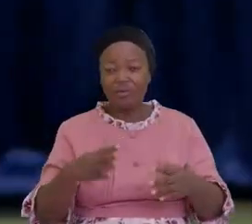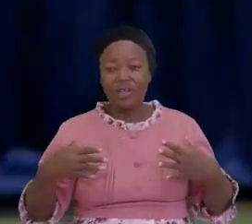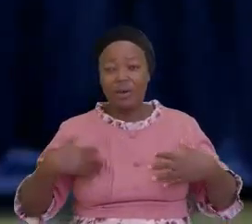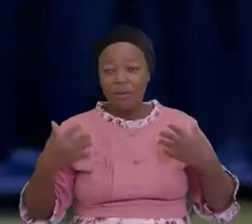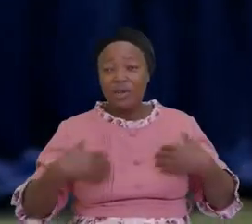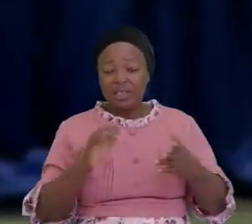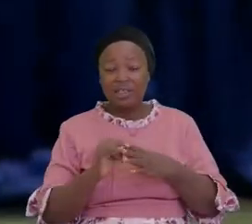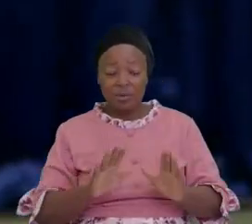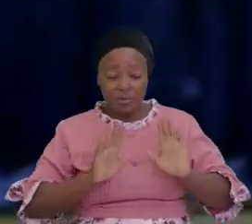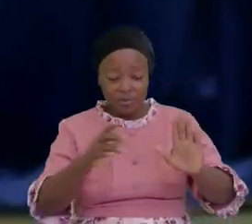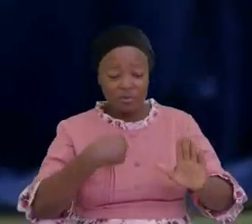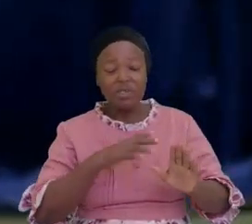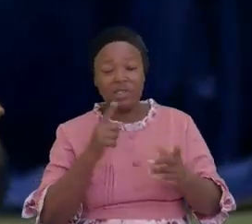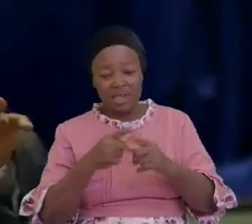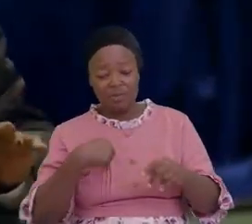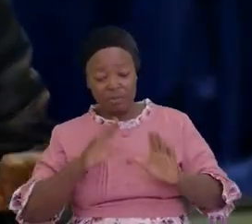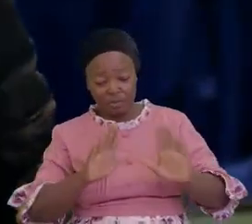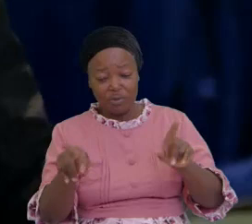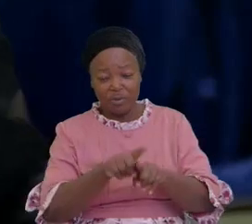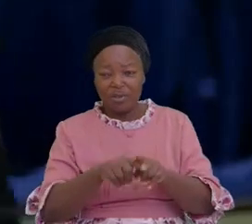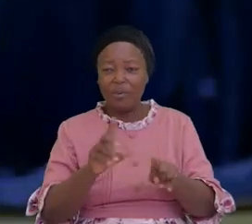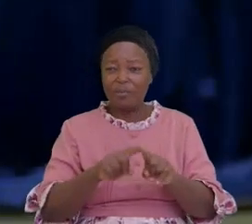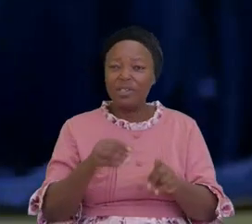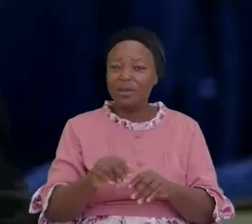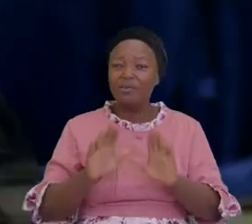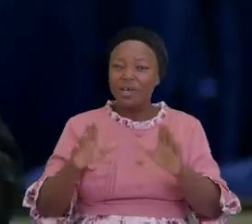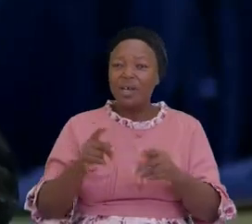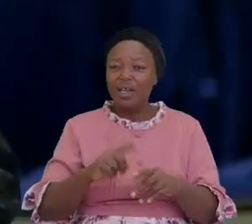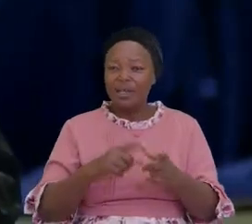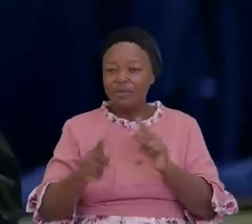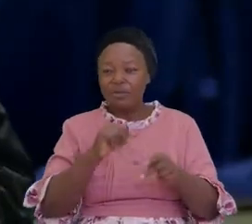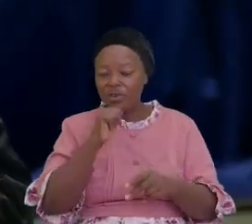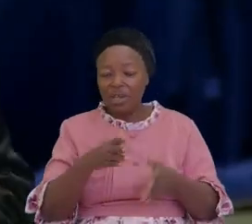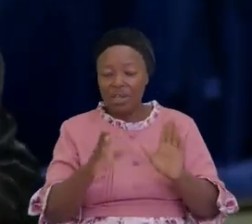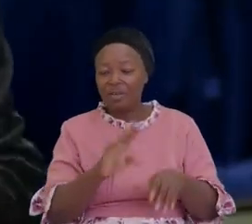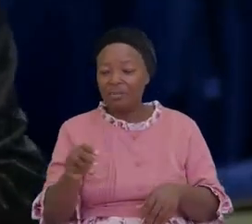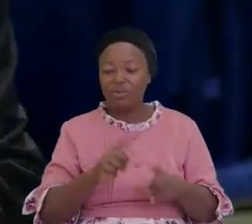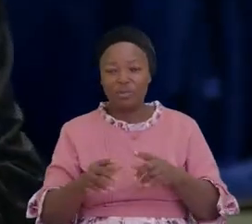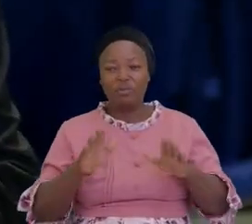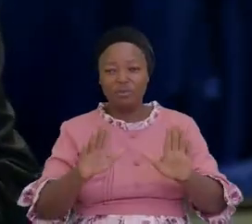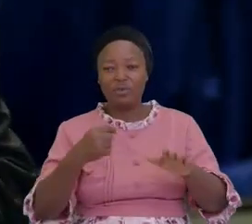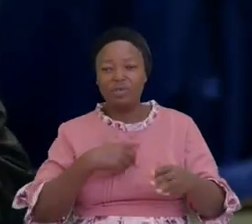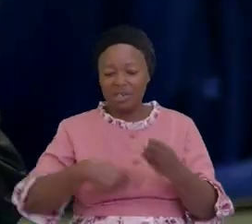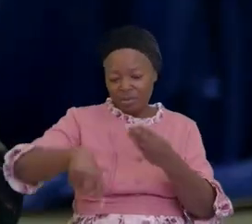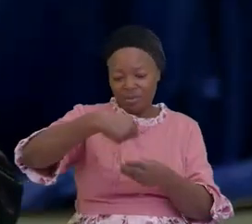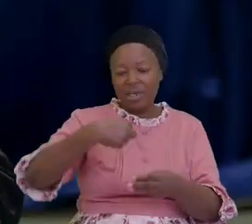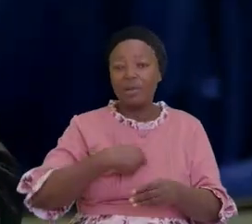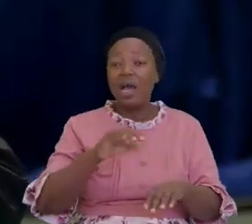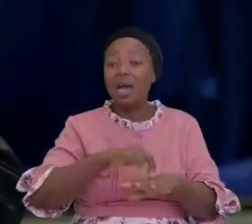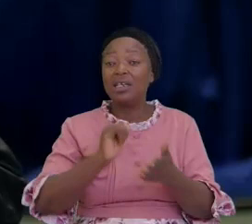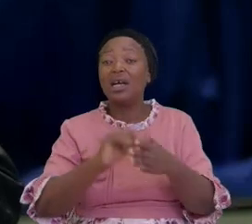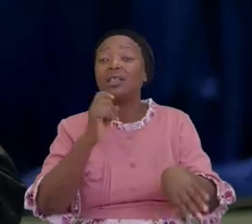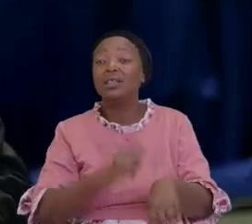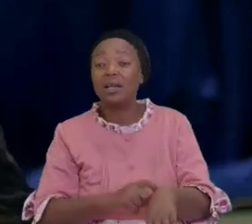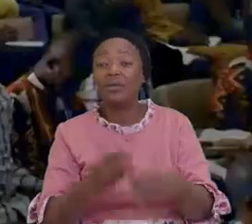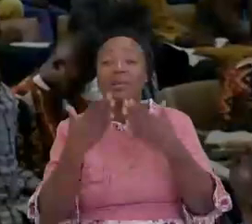them. Now they can push me, so people will not allow them to push me, so they surround me. But at that time, thank God, I